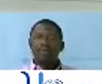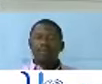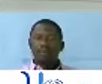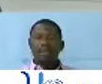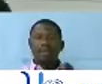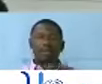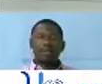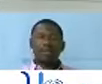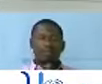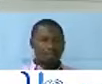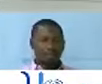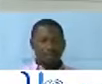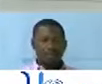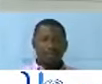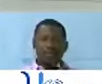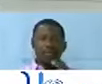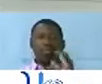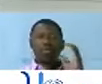Bajfai.